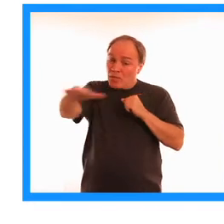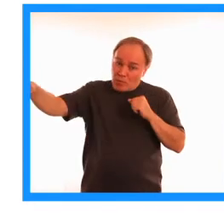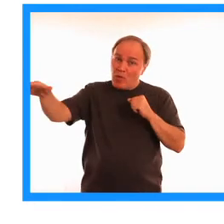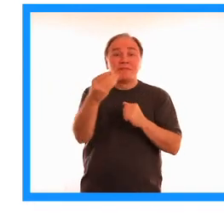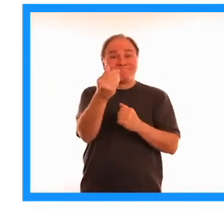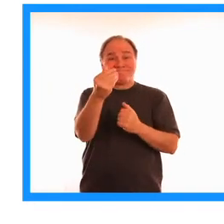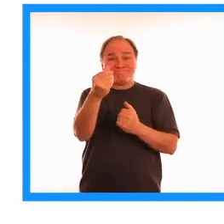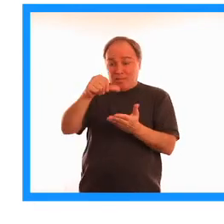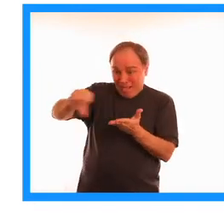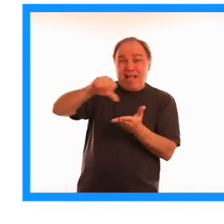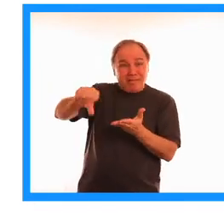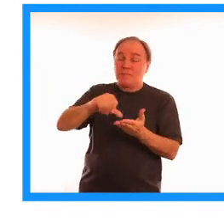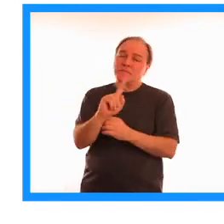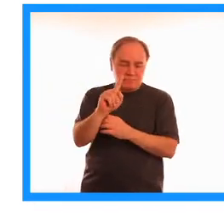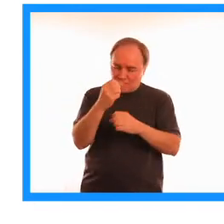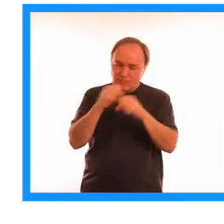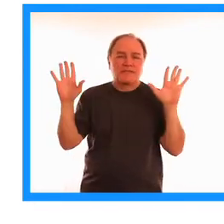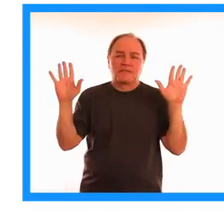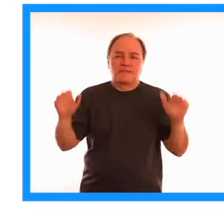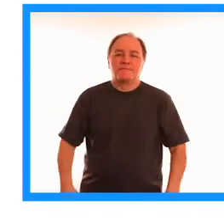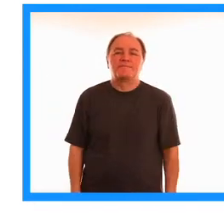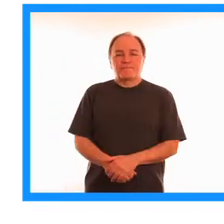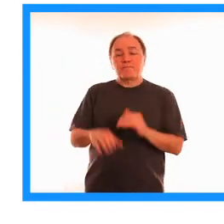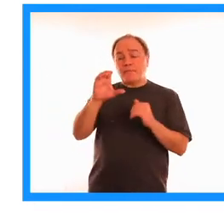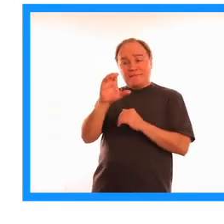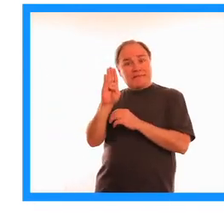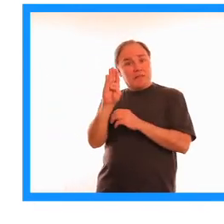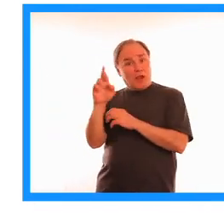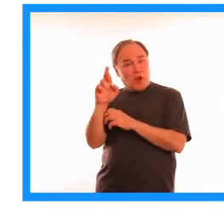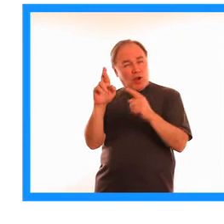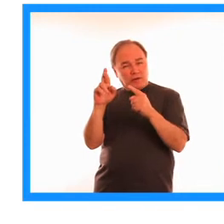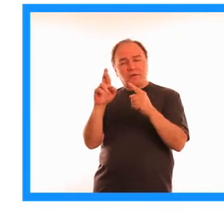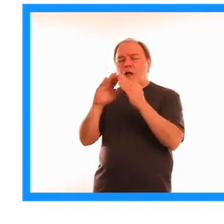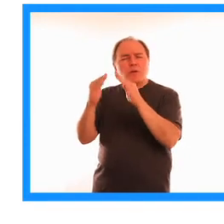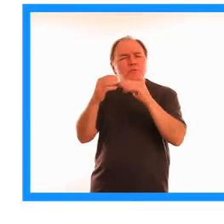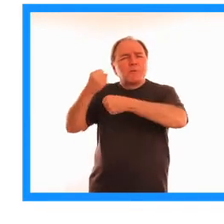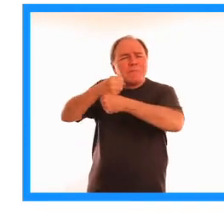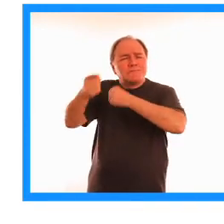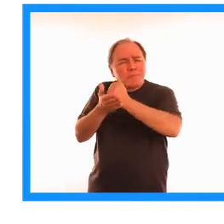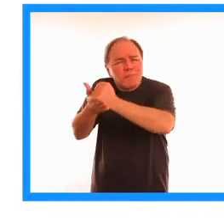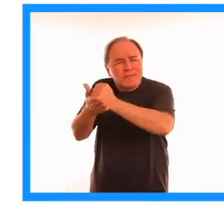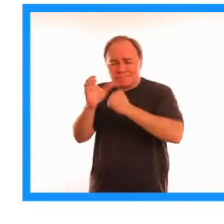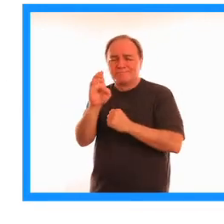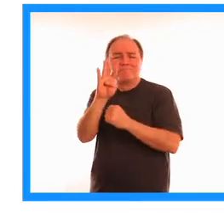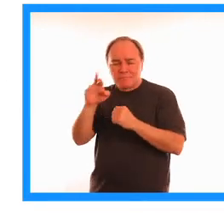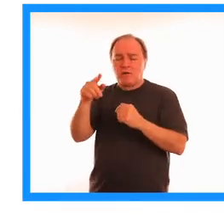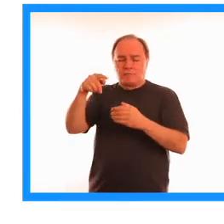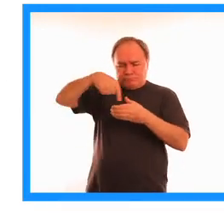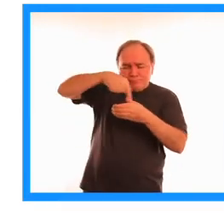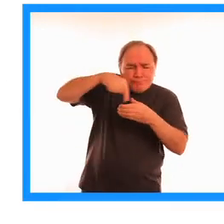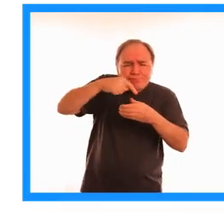function fully. According to the World Health Organization, in many low-income countries, only between 5 to 15% of those who